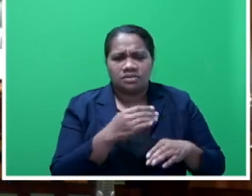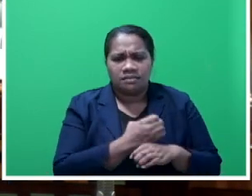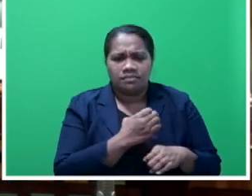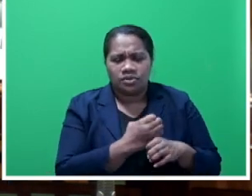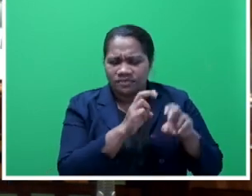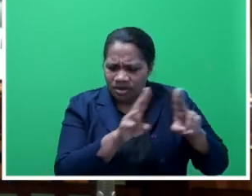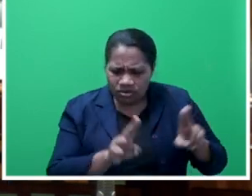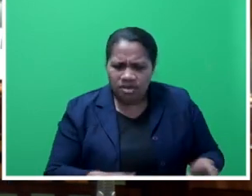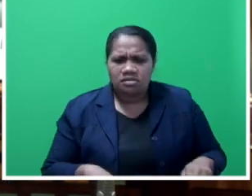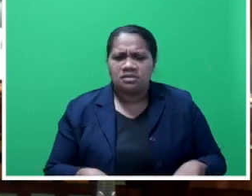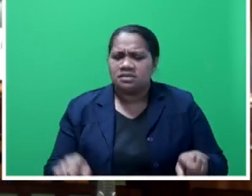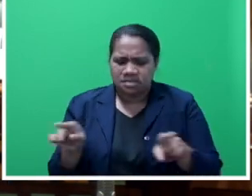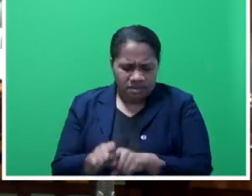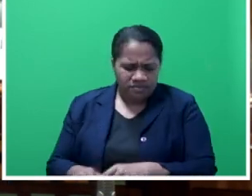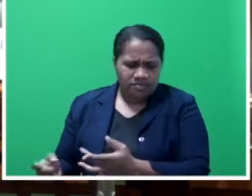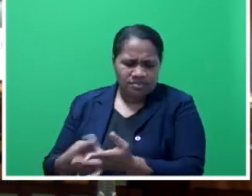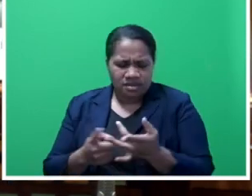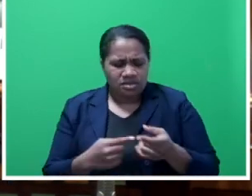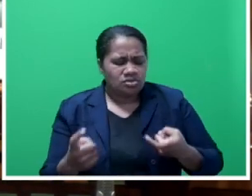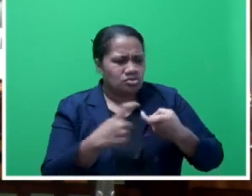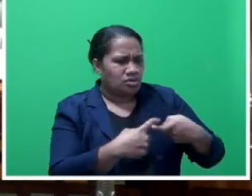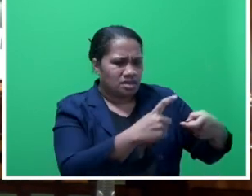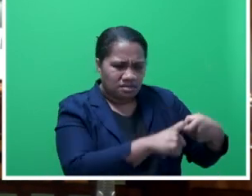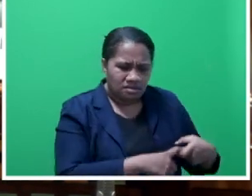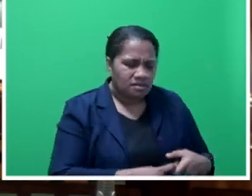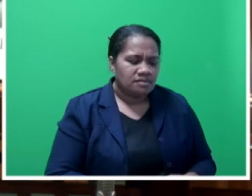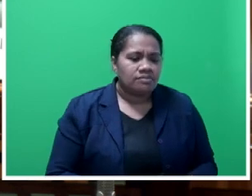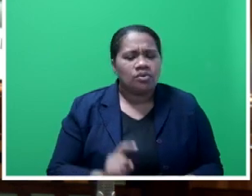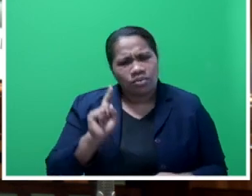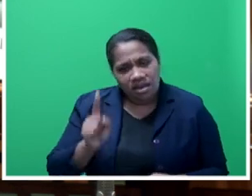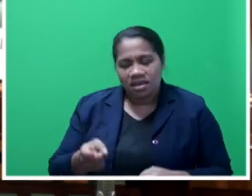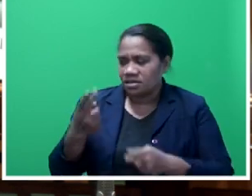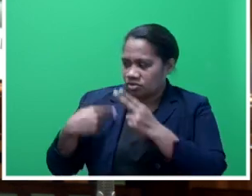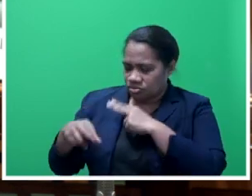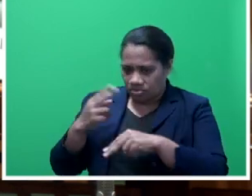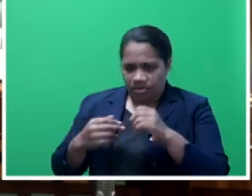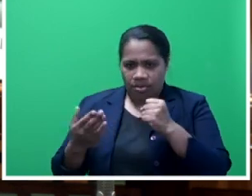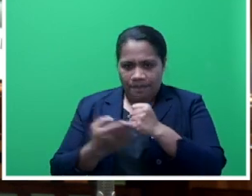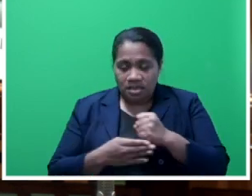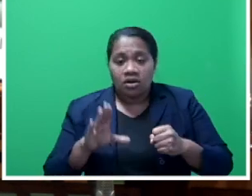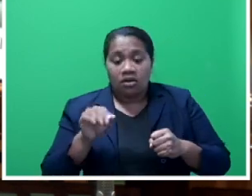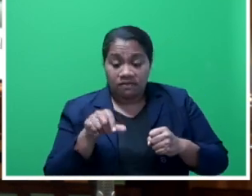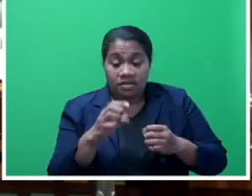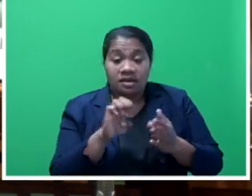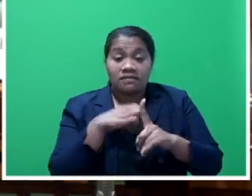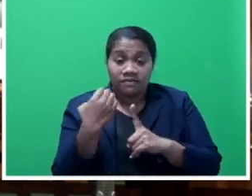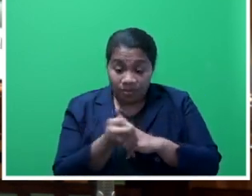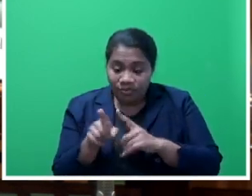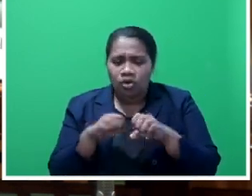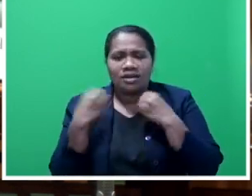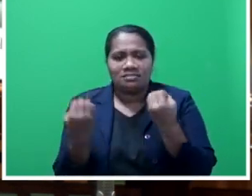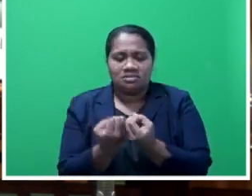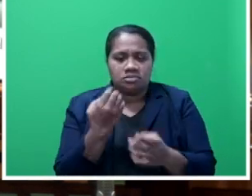not stop anybody from joining them. That's the historical basis of the contextual environment in which these organizations